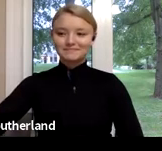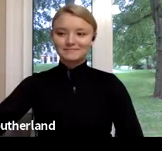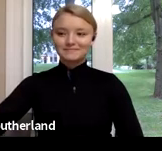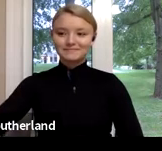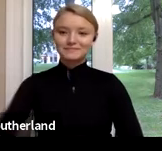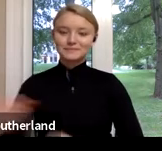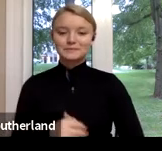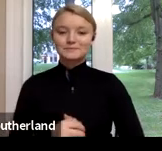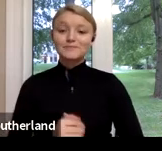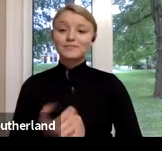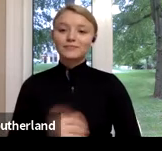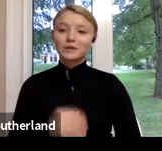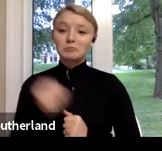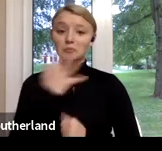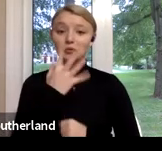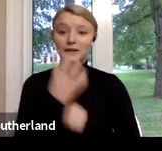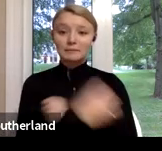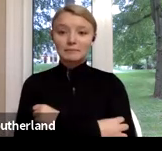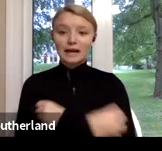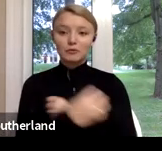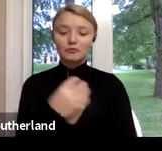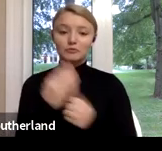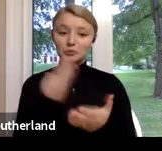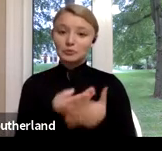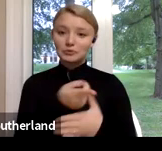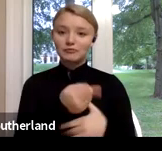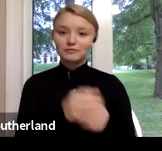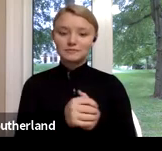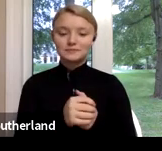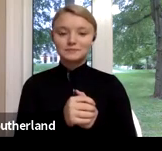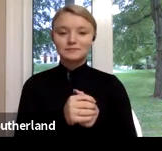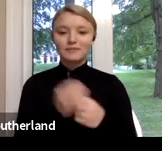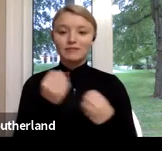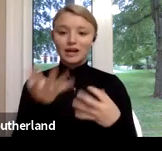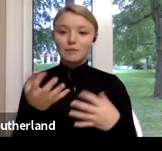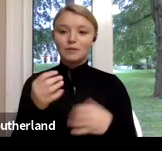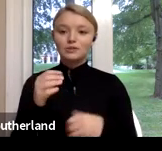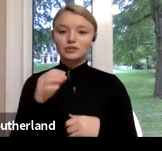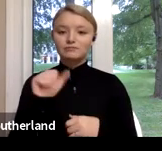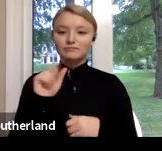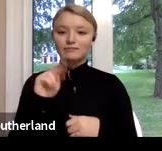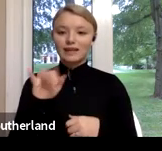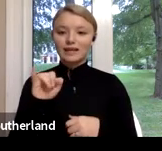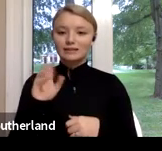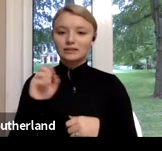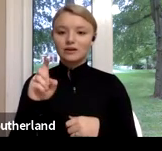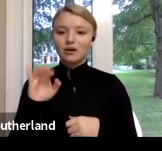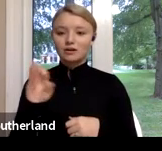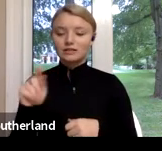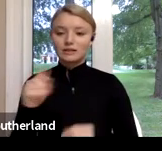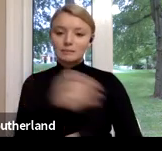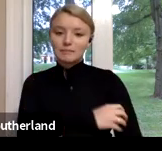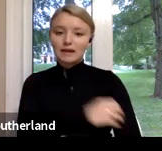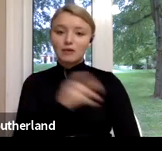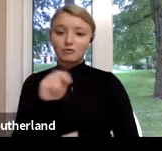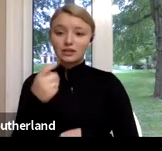pretty powerful proof there, huh? Of how much antioxidant power Ningxia Red has. And like she said, everything that she